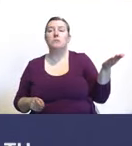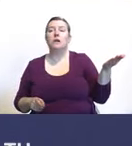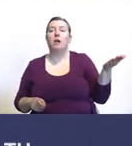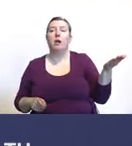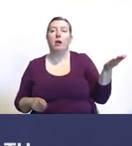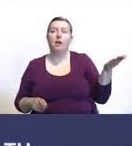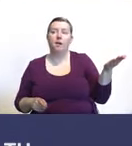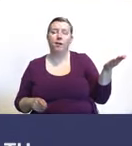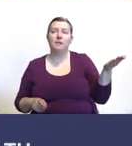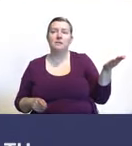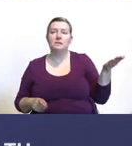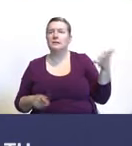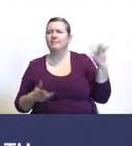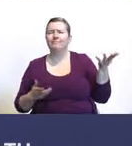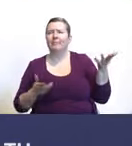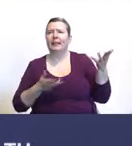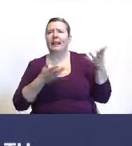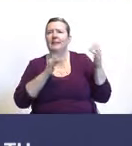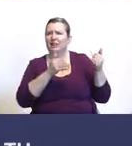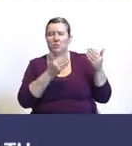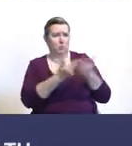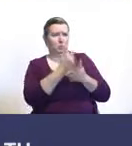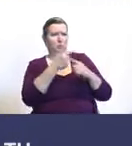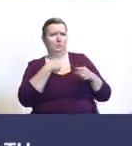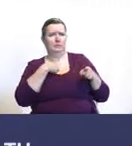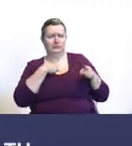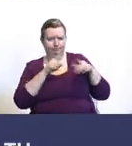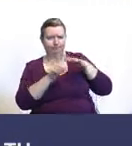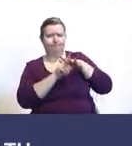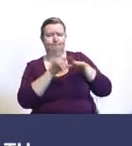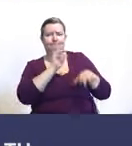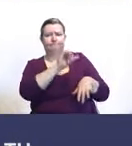point is news to me, but I